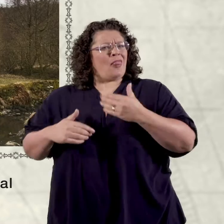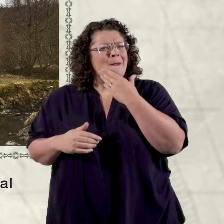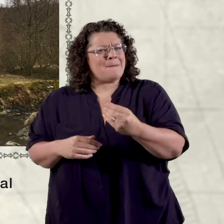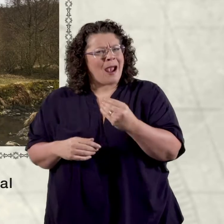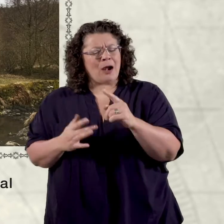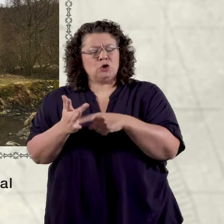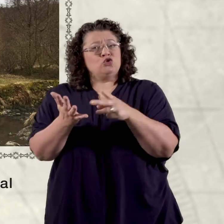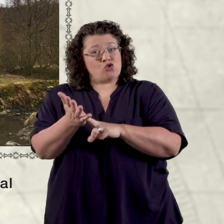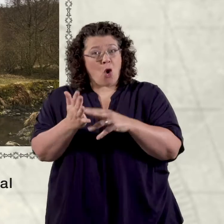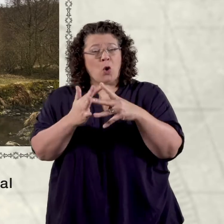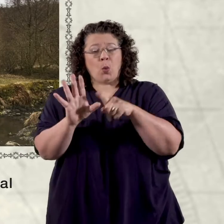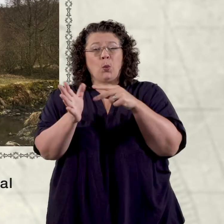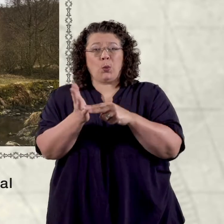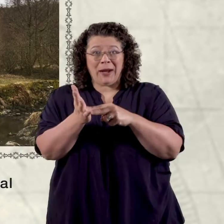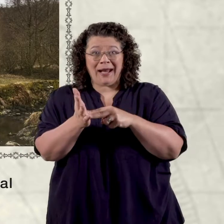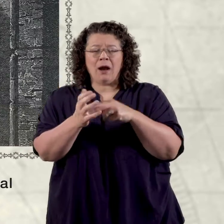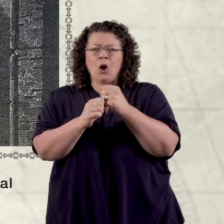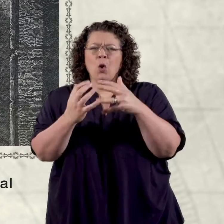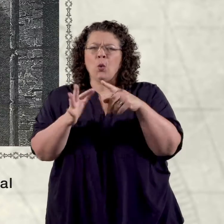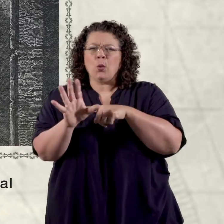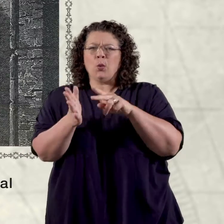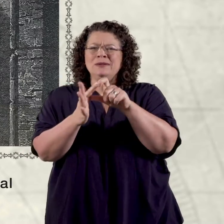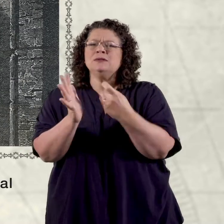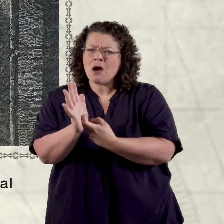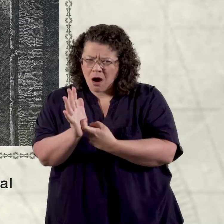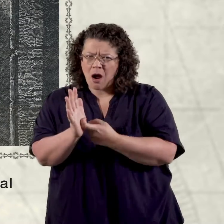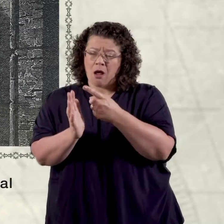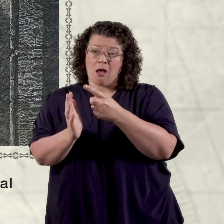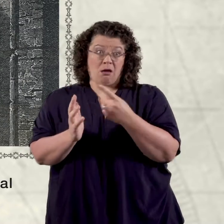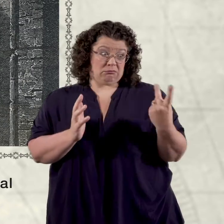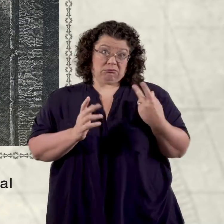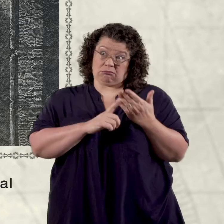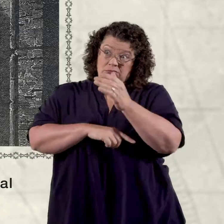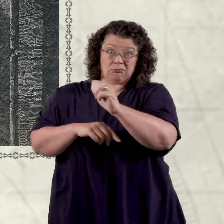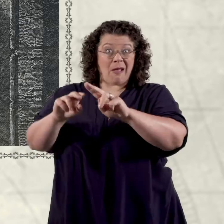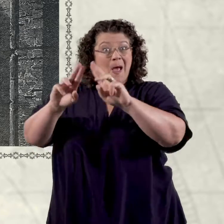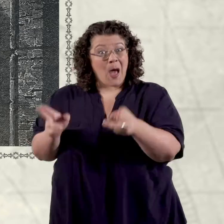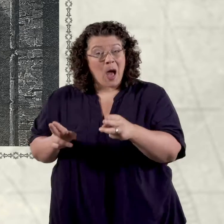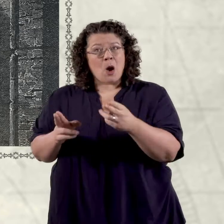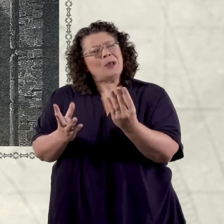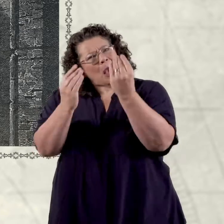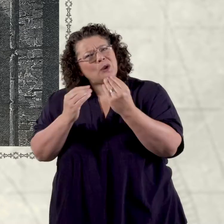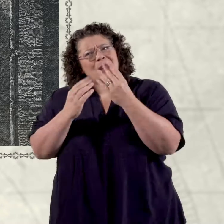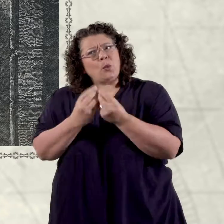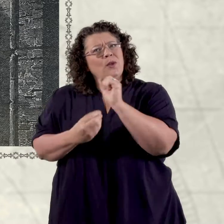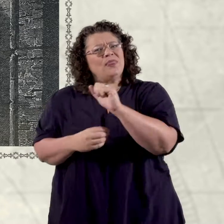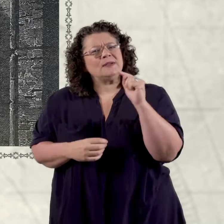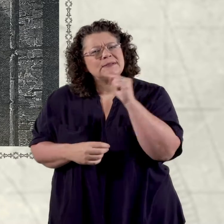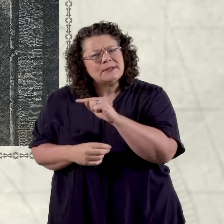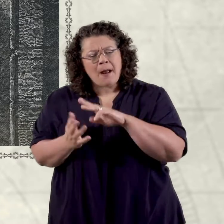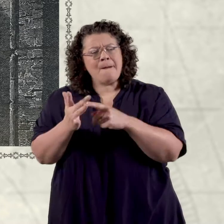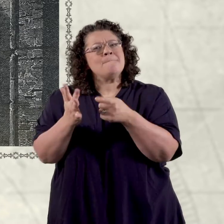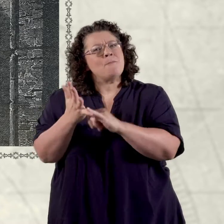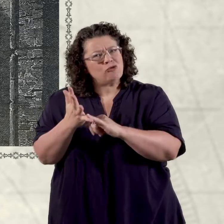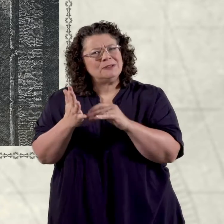by a wealthy local man called John Wynne o Wydyr to visit his house and to be